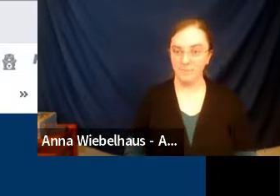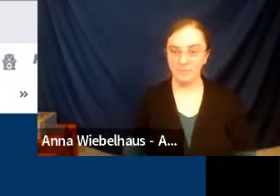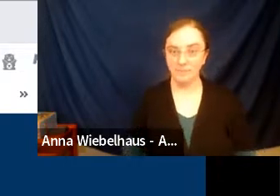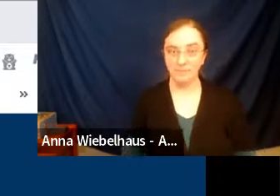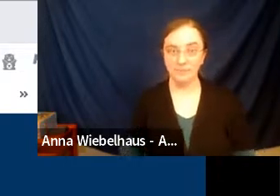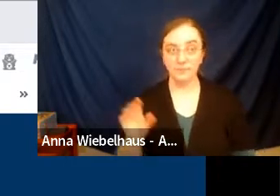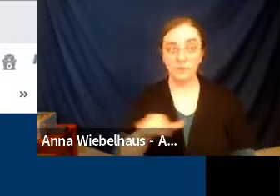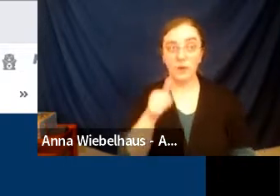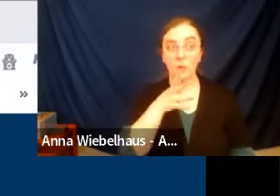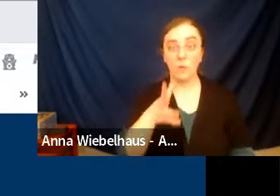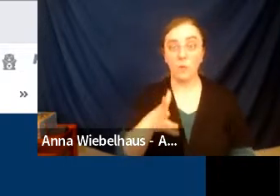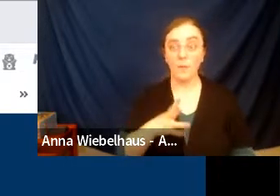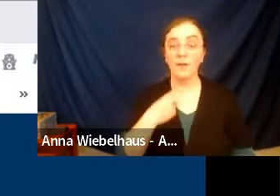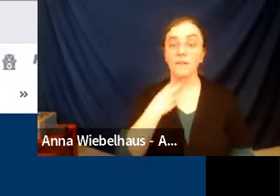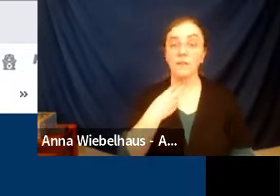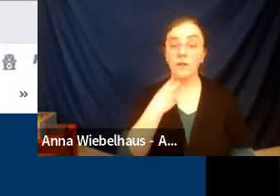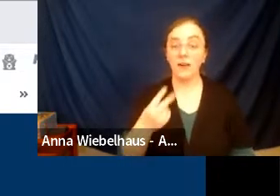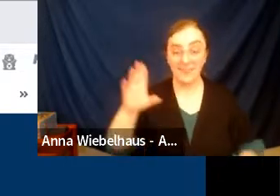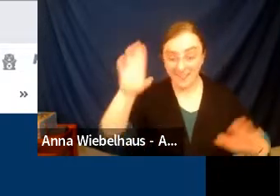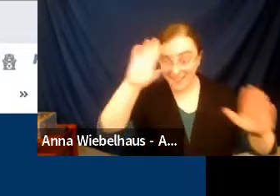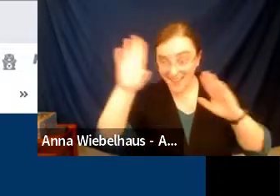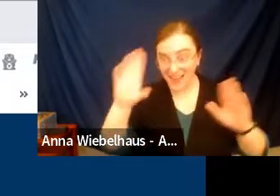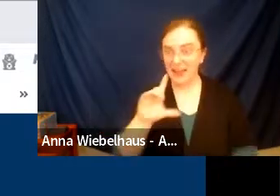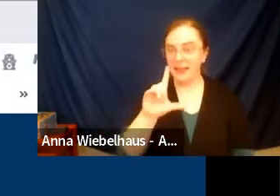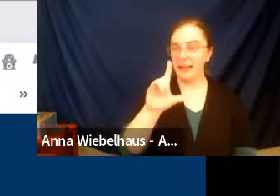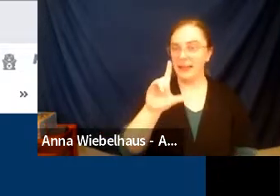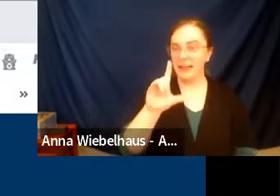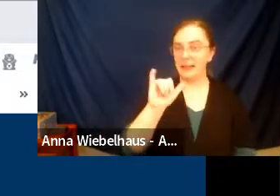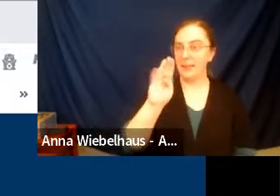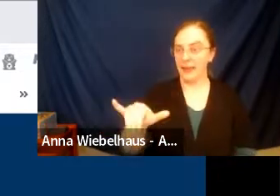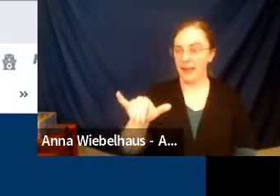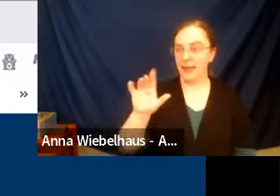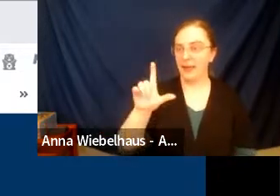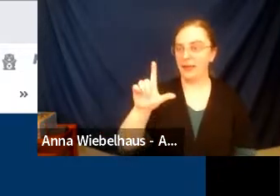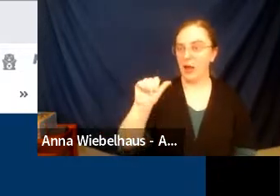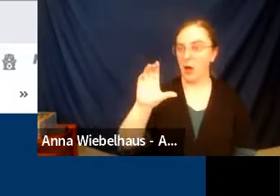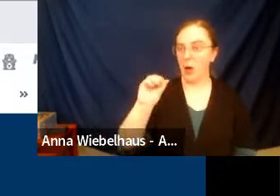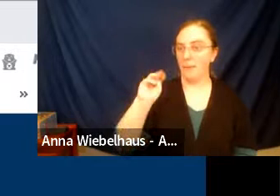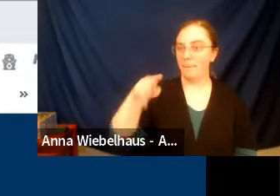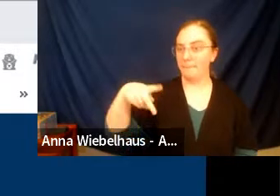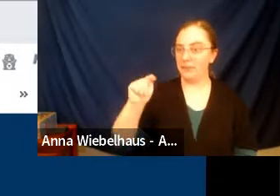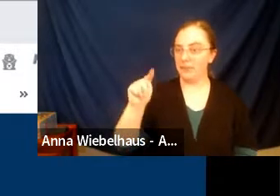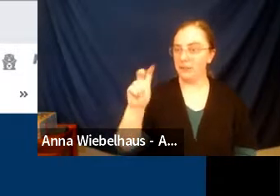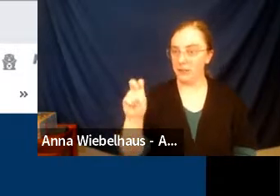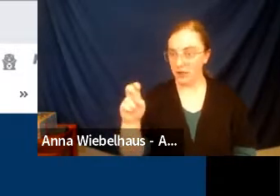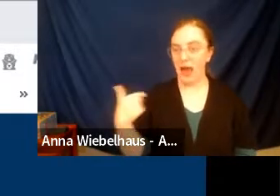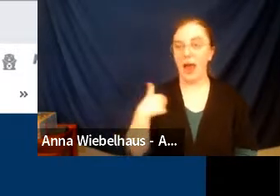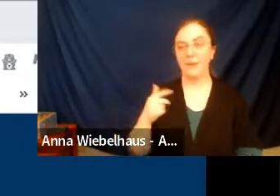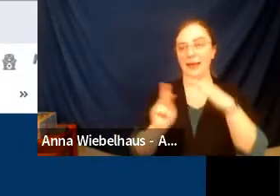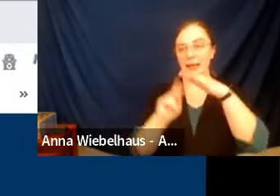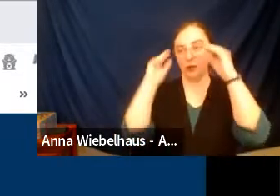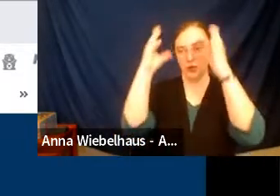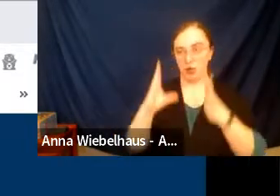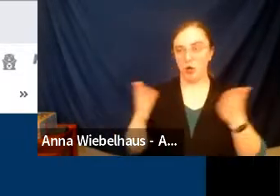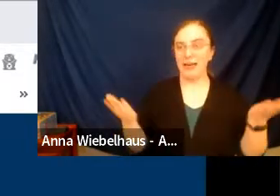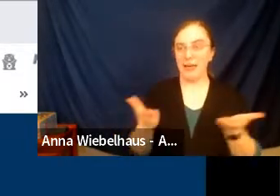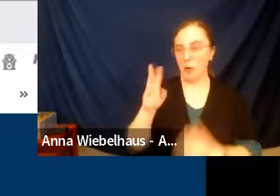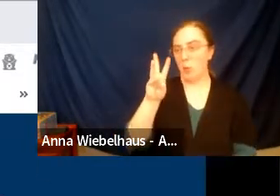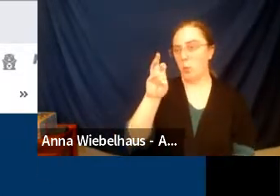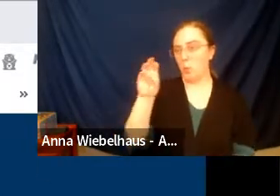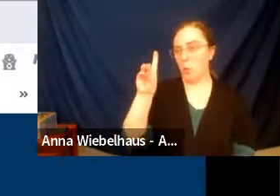And I am, good evening, everybody. My name is Libby LeCompte, she, her, and I am a kindergarten teacher at Woodway Center.